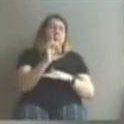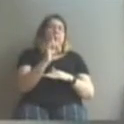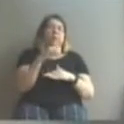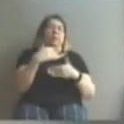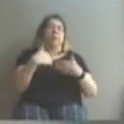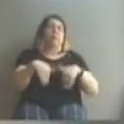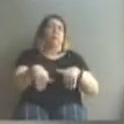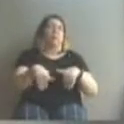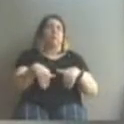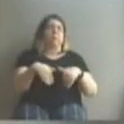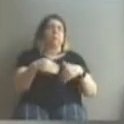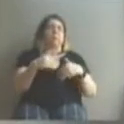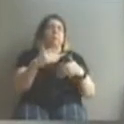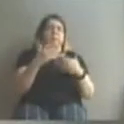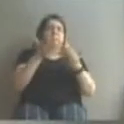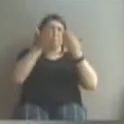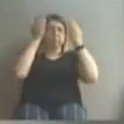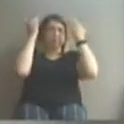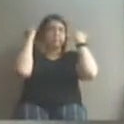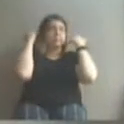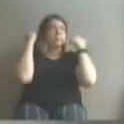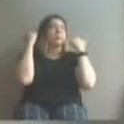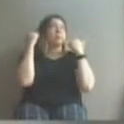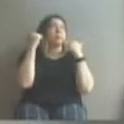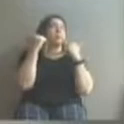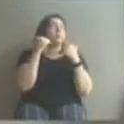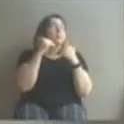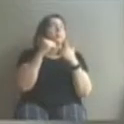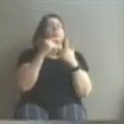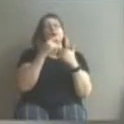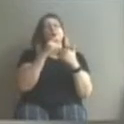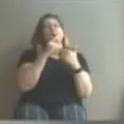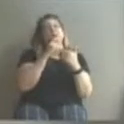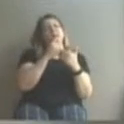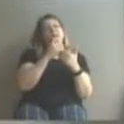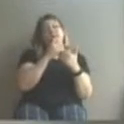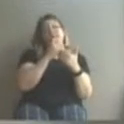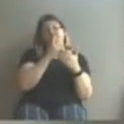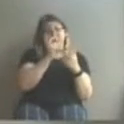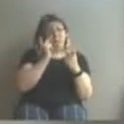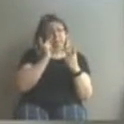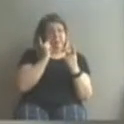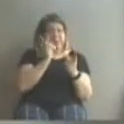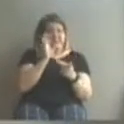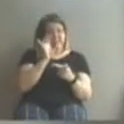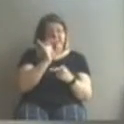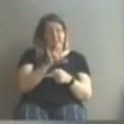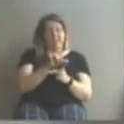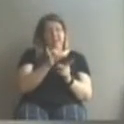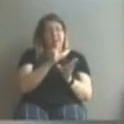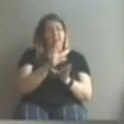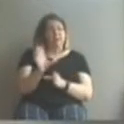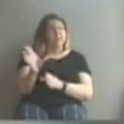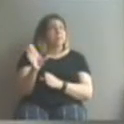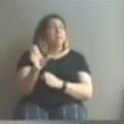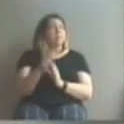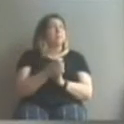hole, not of your own making, but of being habitually underfunded. Do you see this as, I mean, you know,